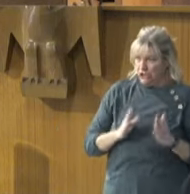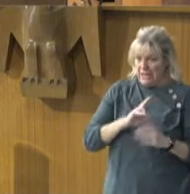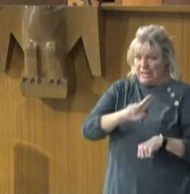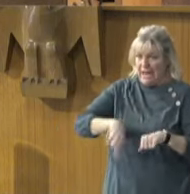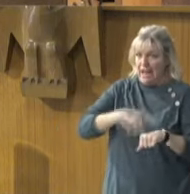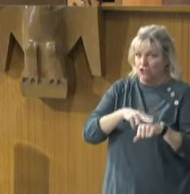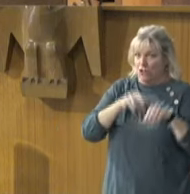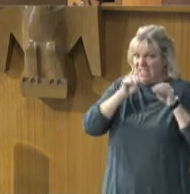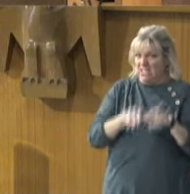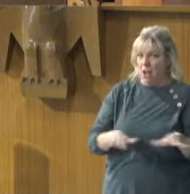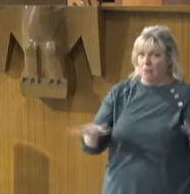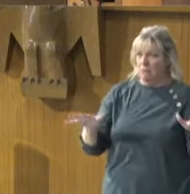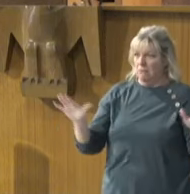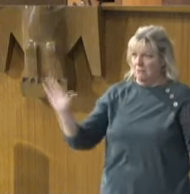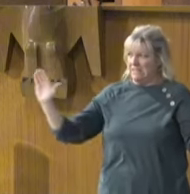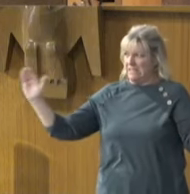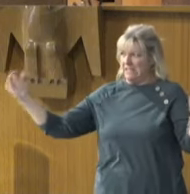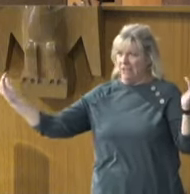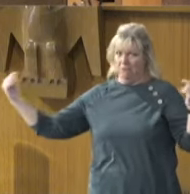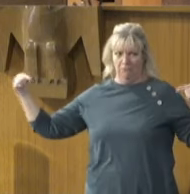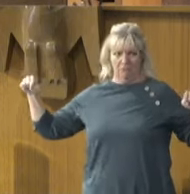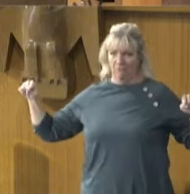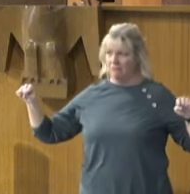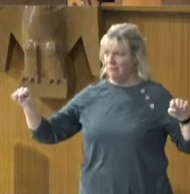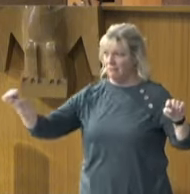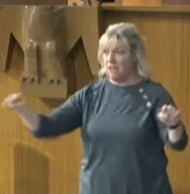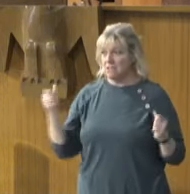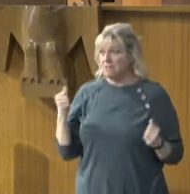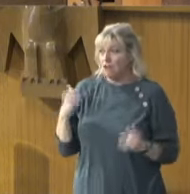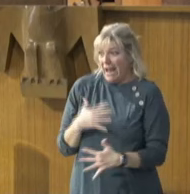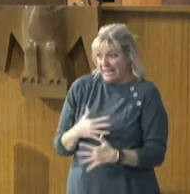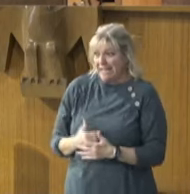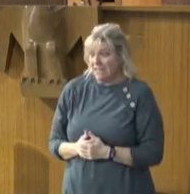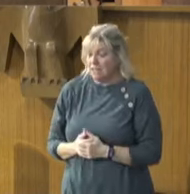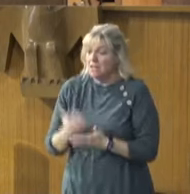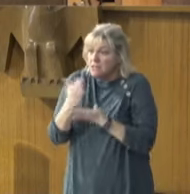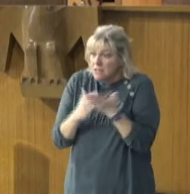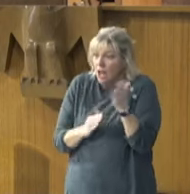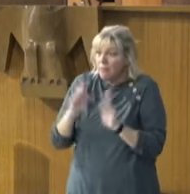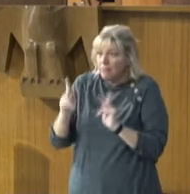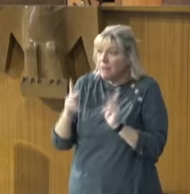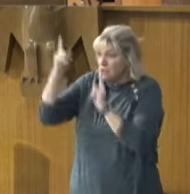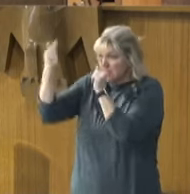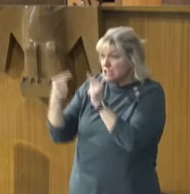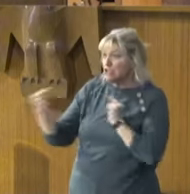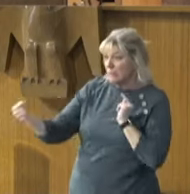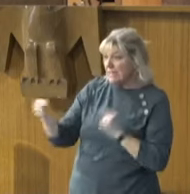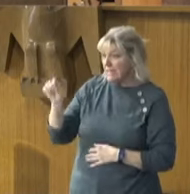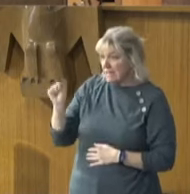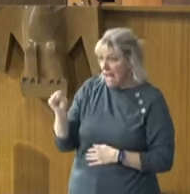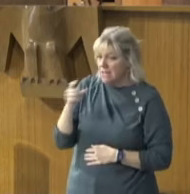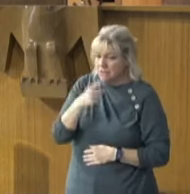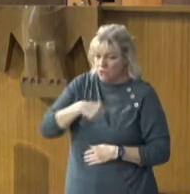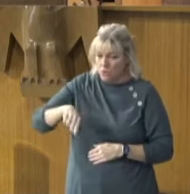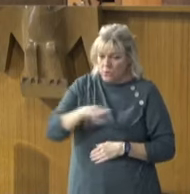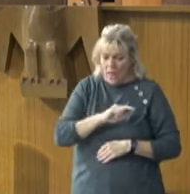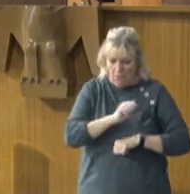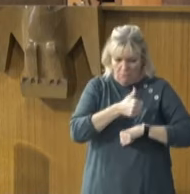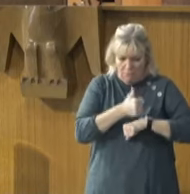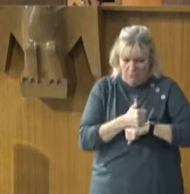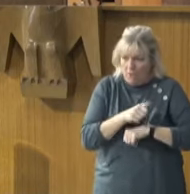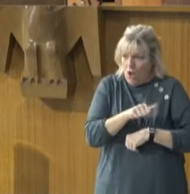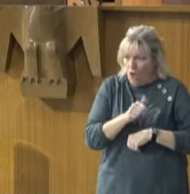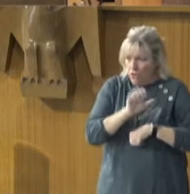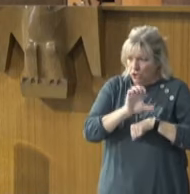There were Christians, however, who stood against the Third Reich and the German Evangelical Church. They formed the Confessing Church,